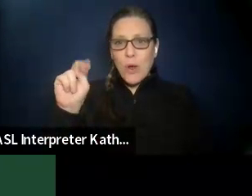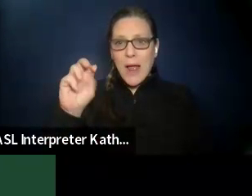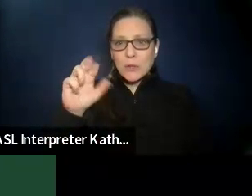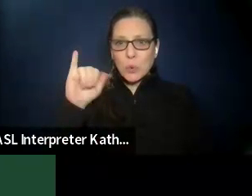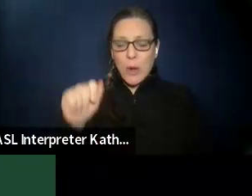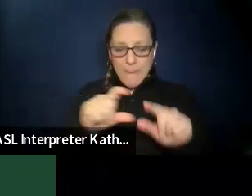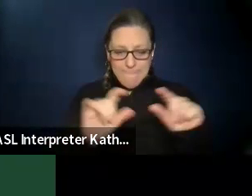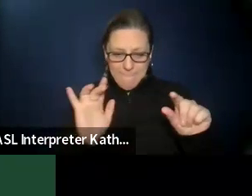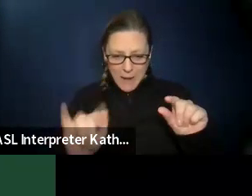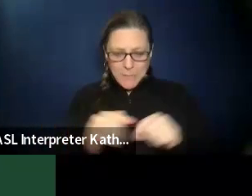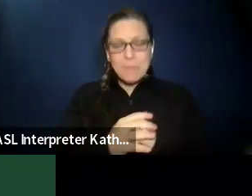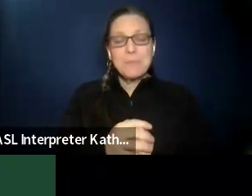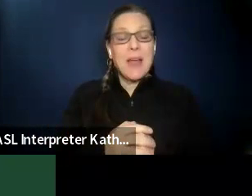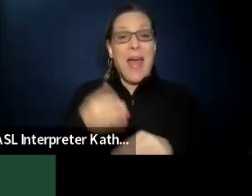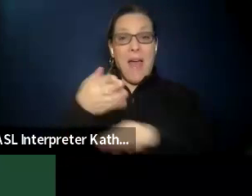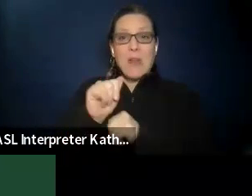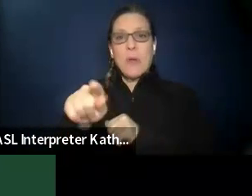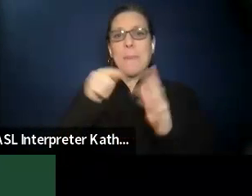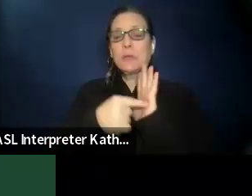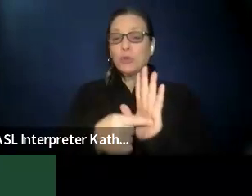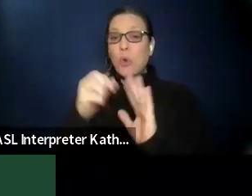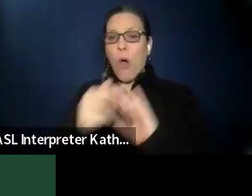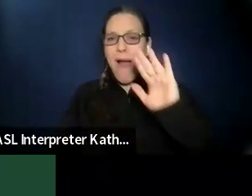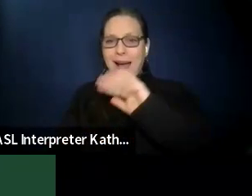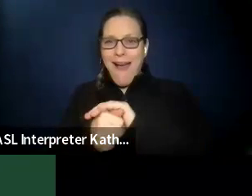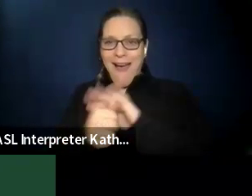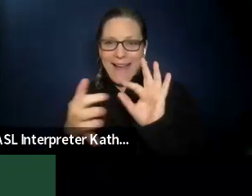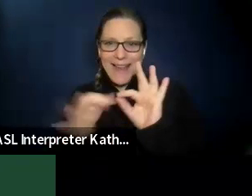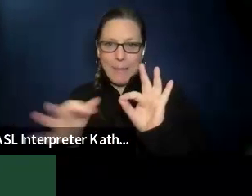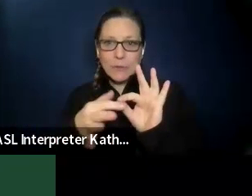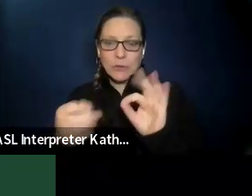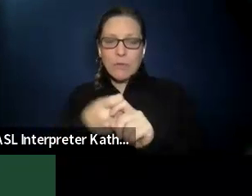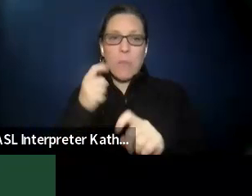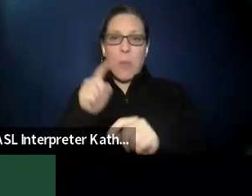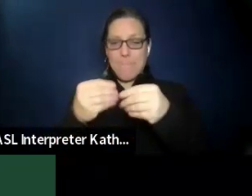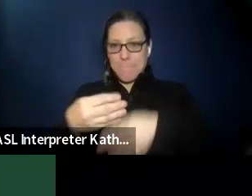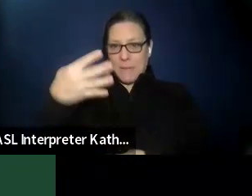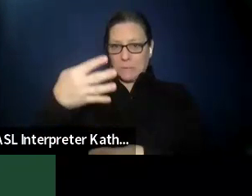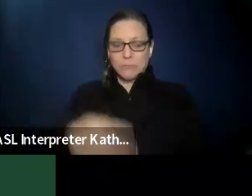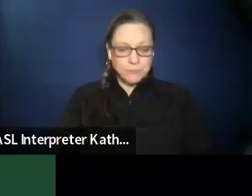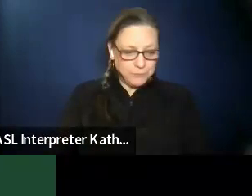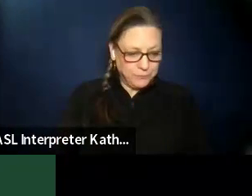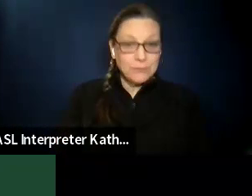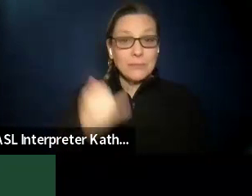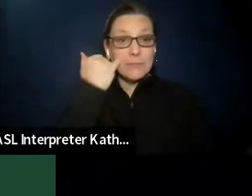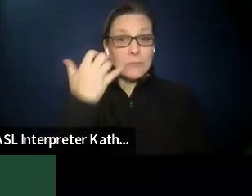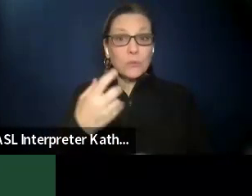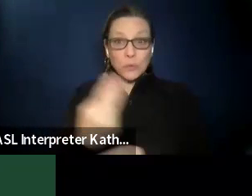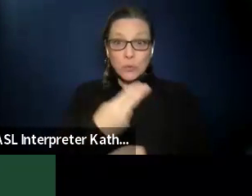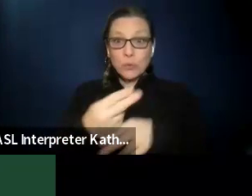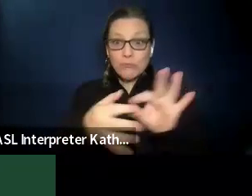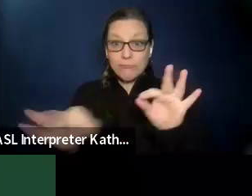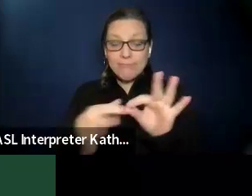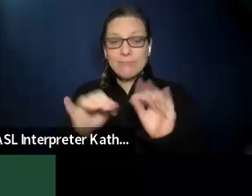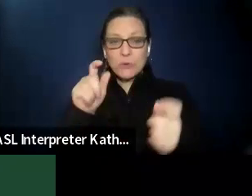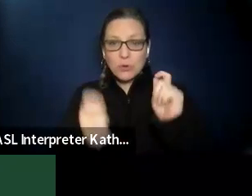earlier. From there, you can select Show or Hide Captions from the menu that appears. If you choose to enable subtitles, you